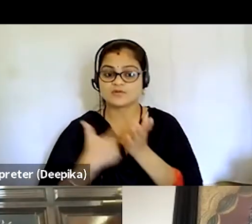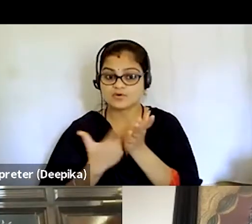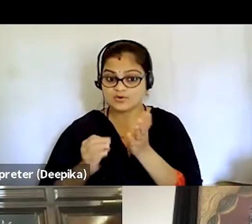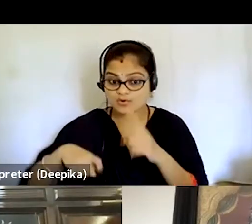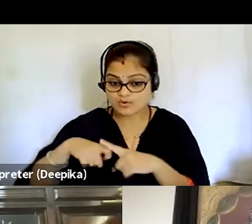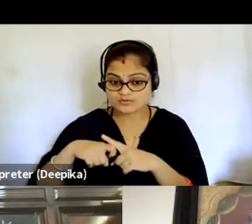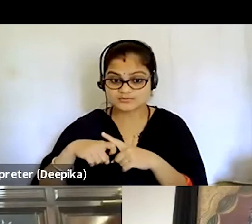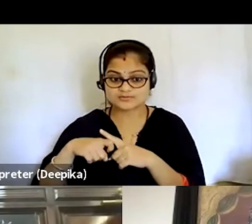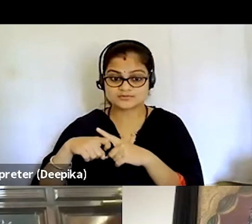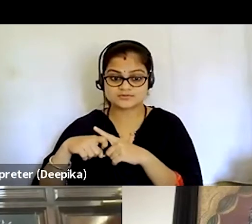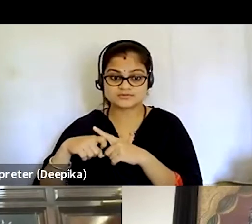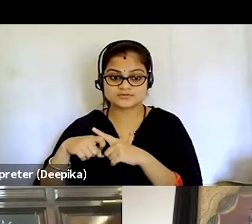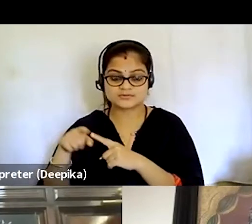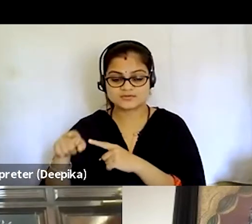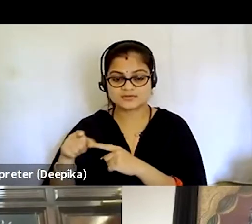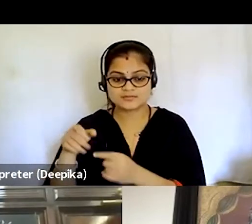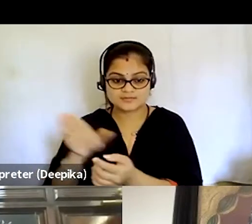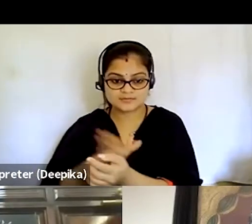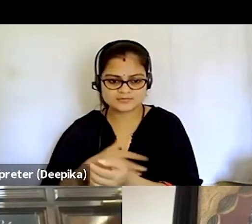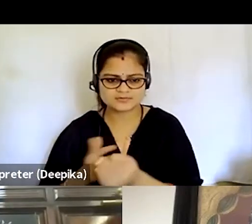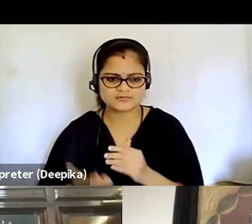other cities? I think